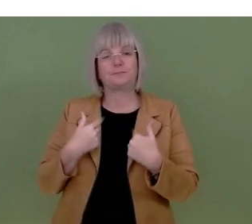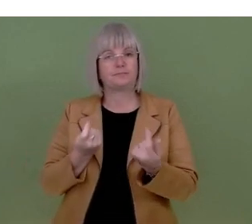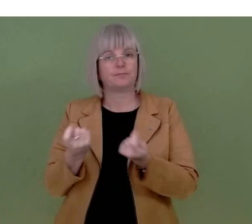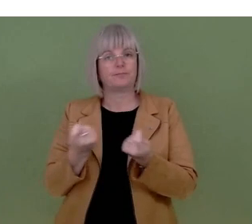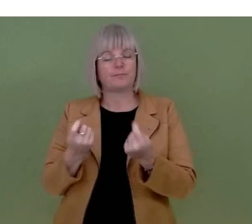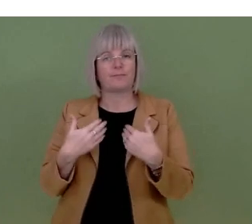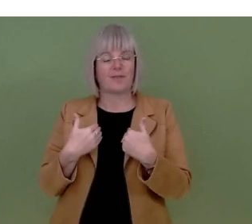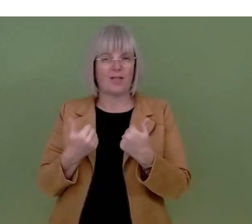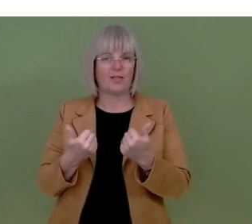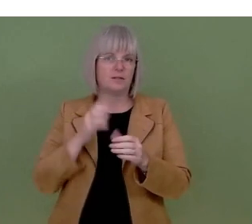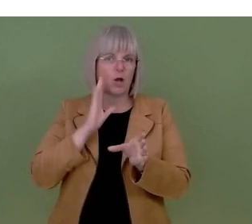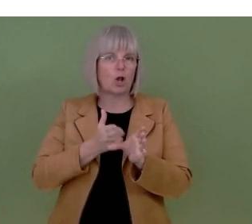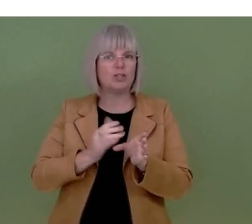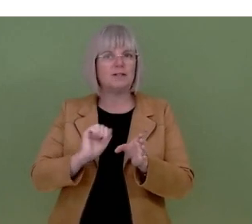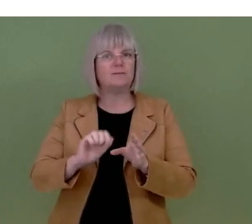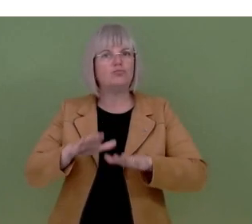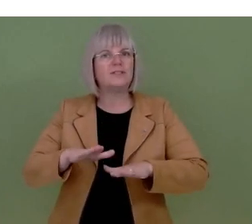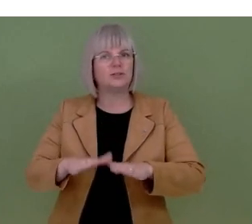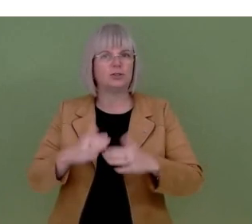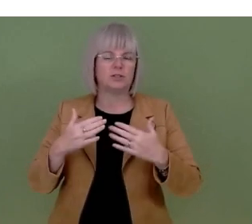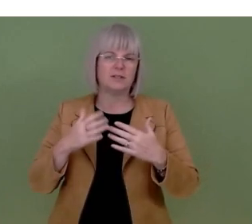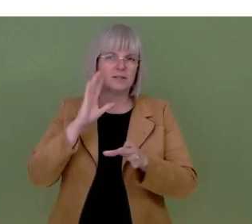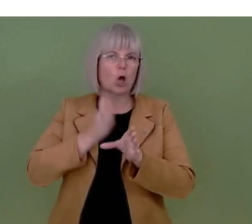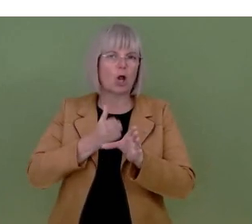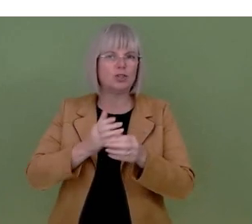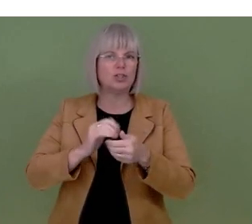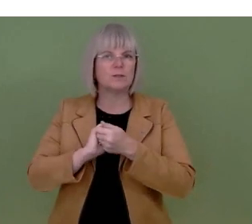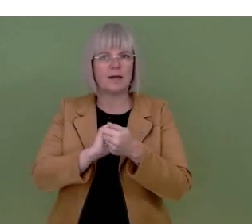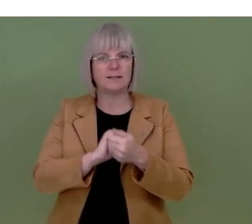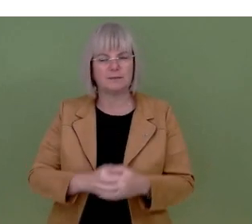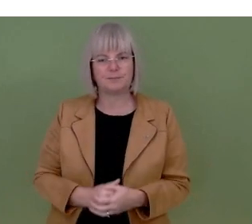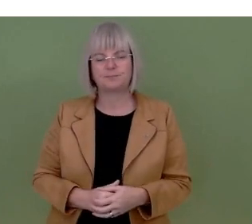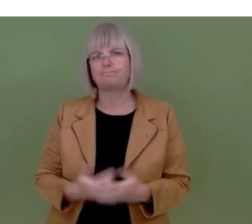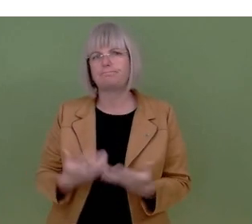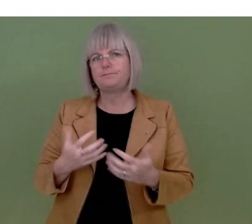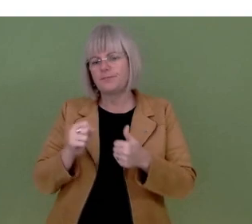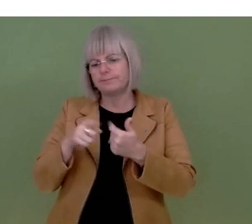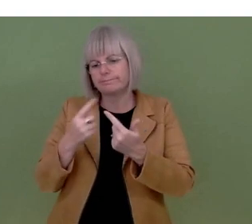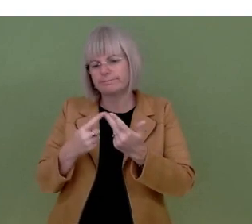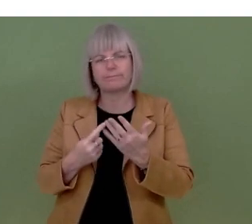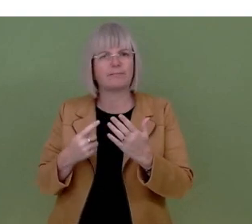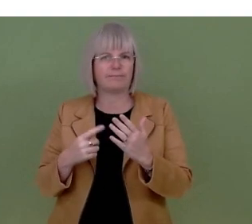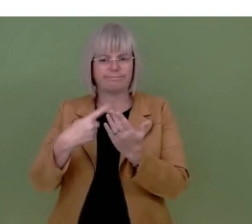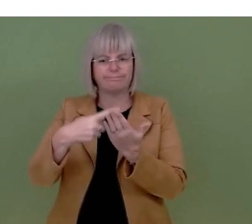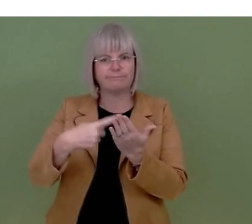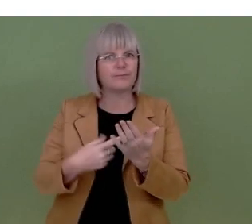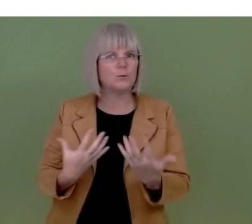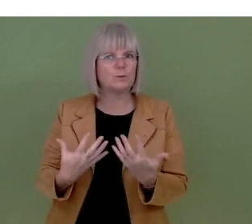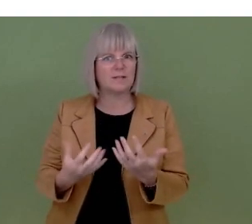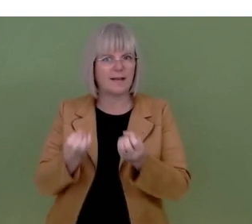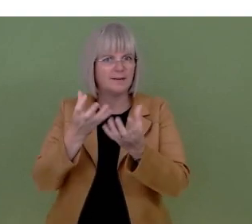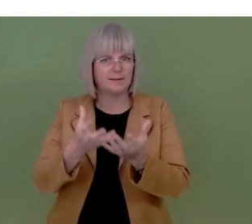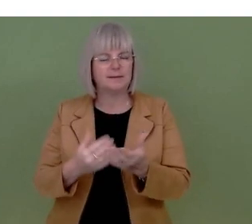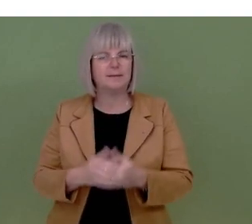British Psychological Society. So I have a couple of housekeeping items to start with today. Next slide, please.